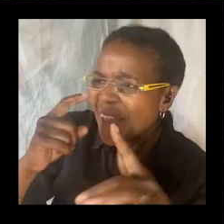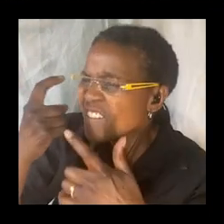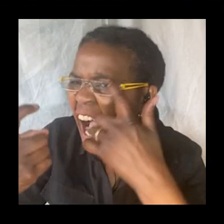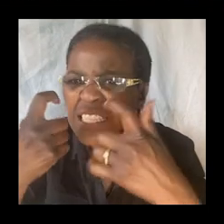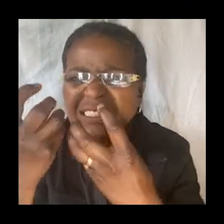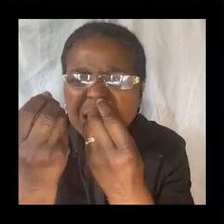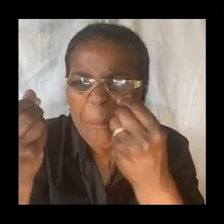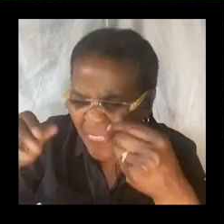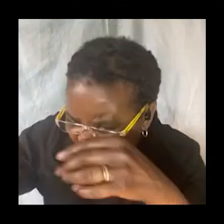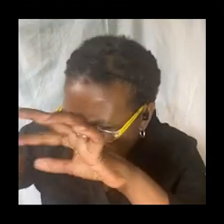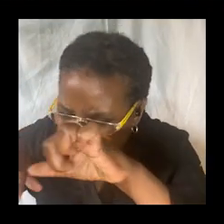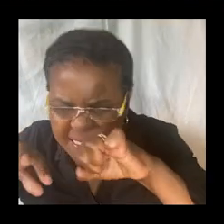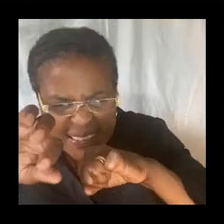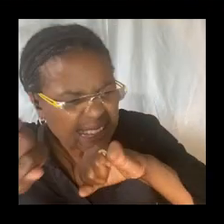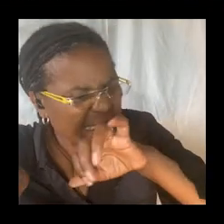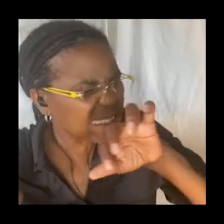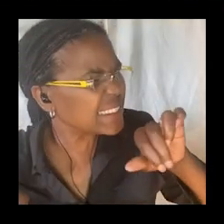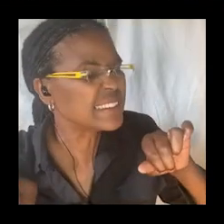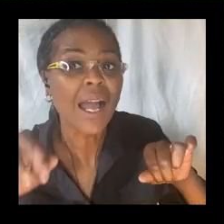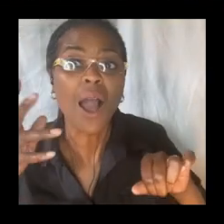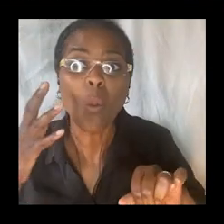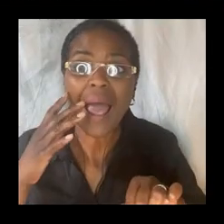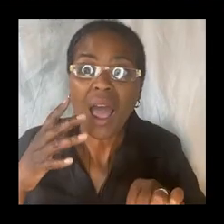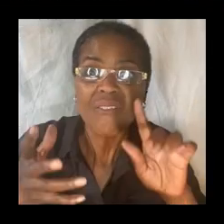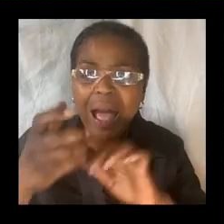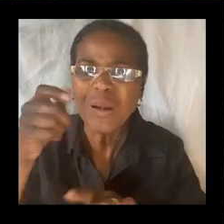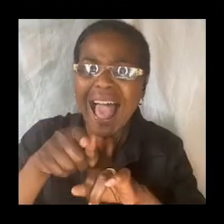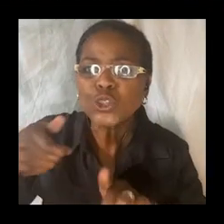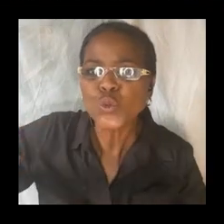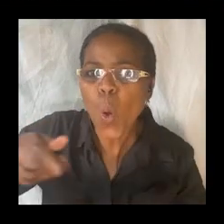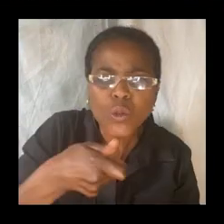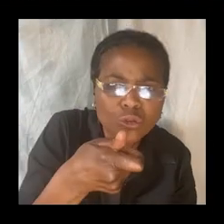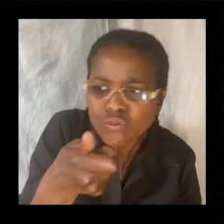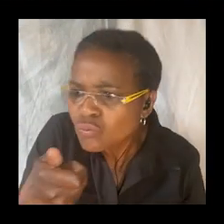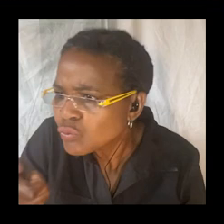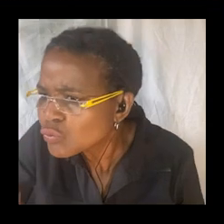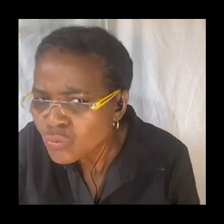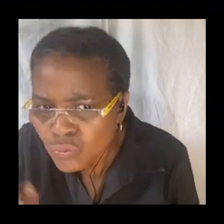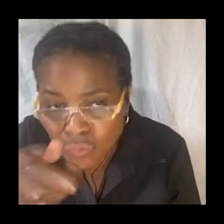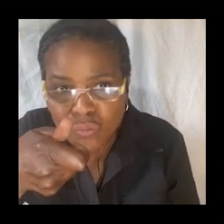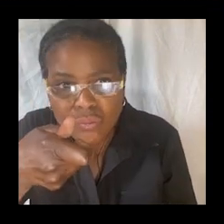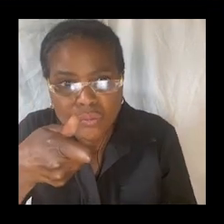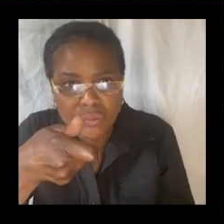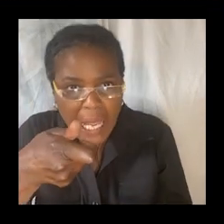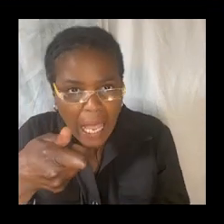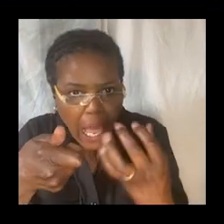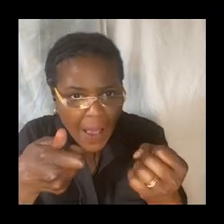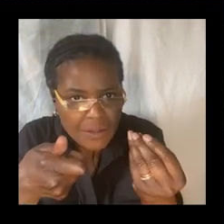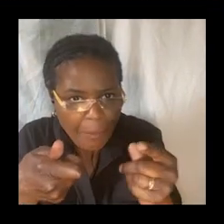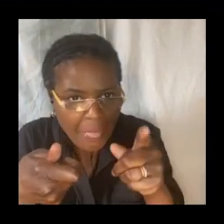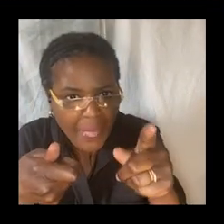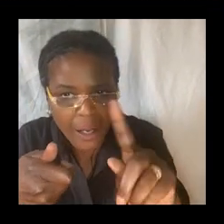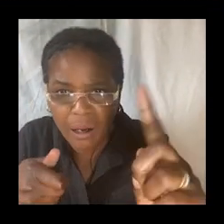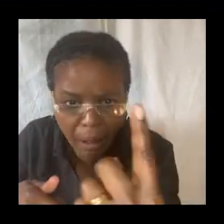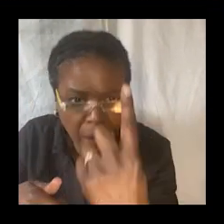going somewhere. He was going to the back of this garage. I knew he'd find something. And when he finds him, he shines the torch and he